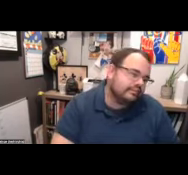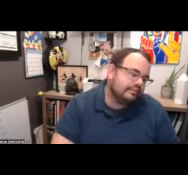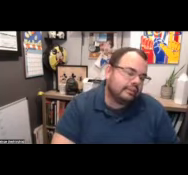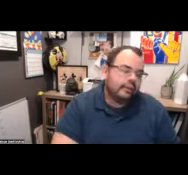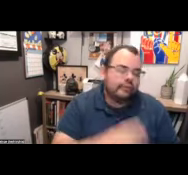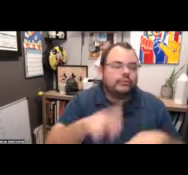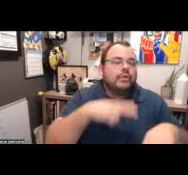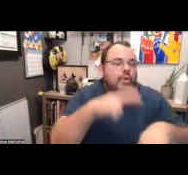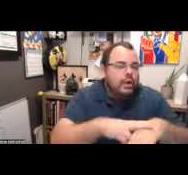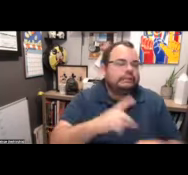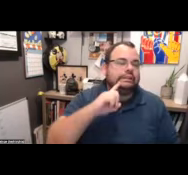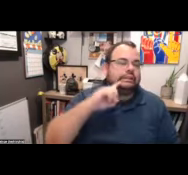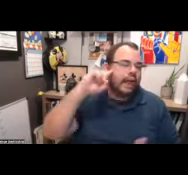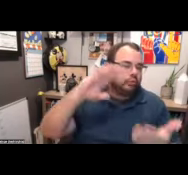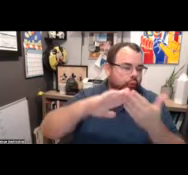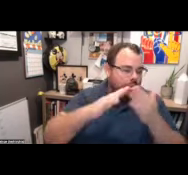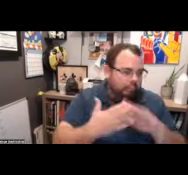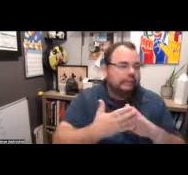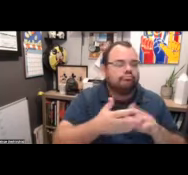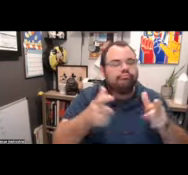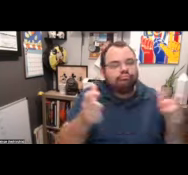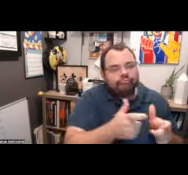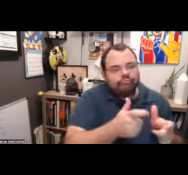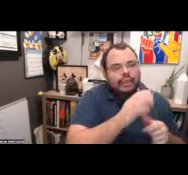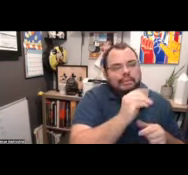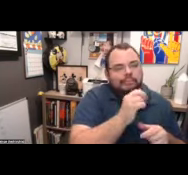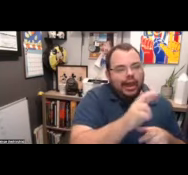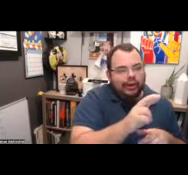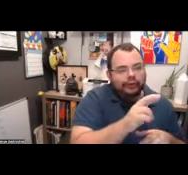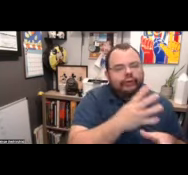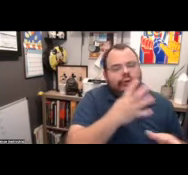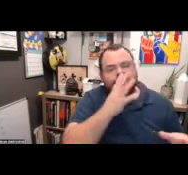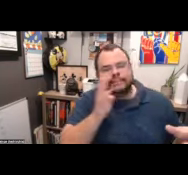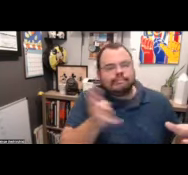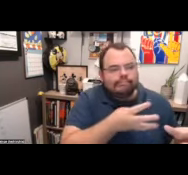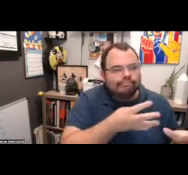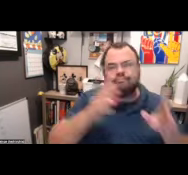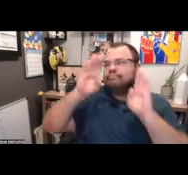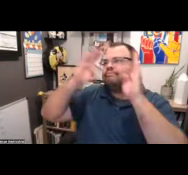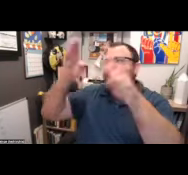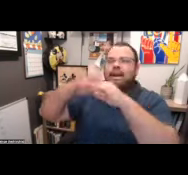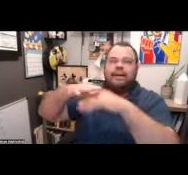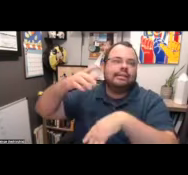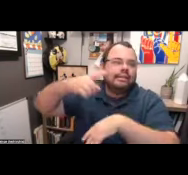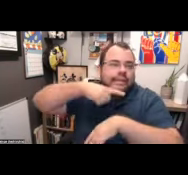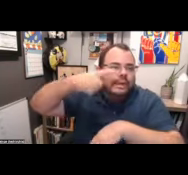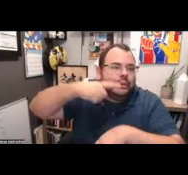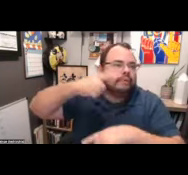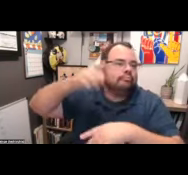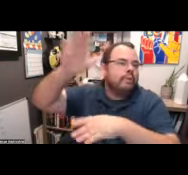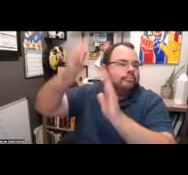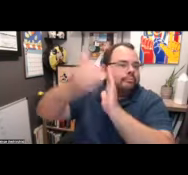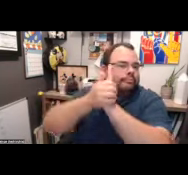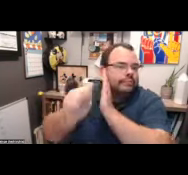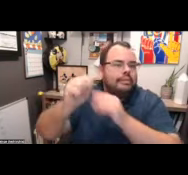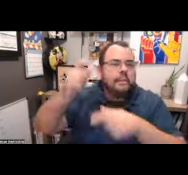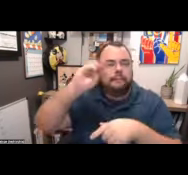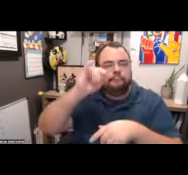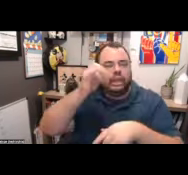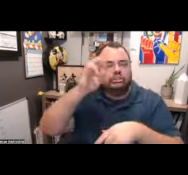a hearing doctor and a hearing expert. And of course, the deaf community is smaller, so it's like